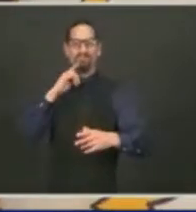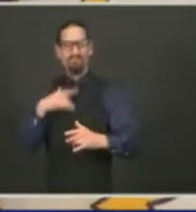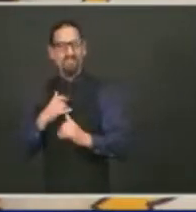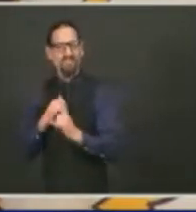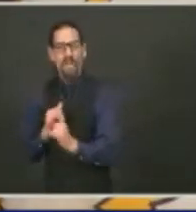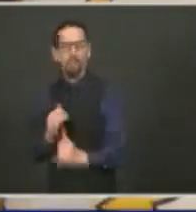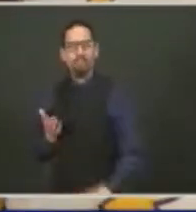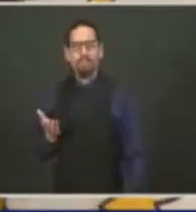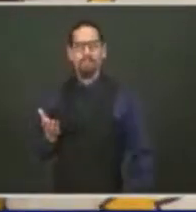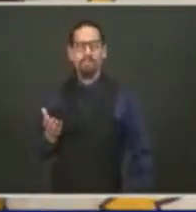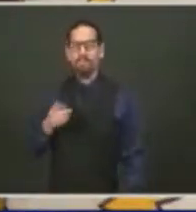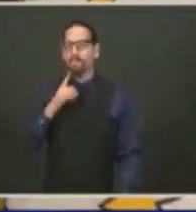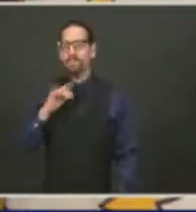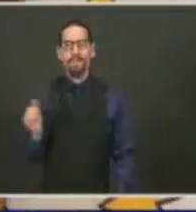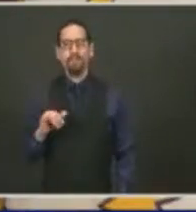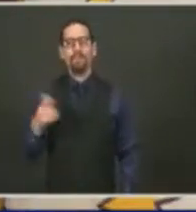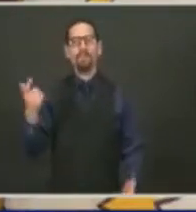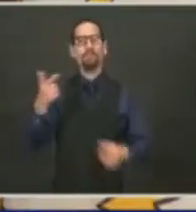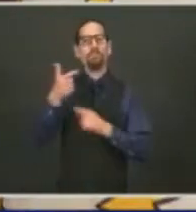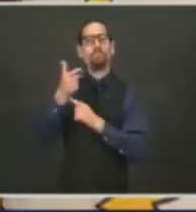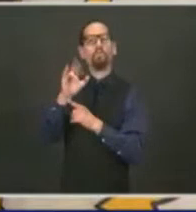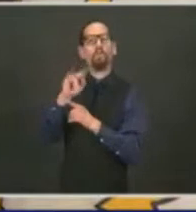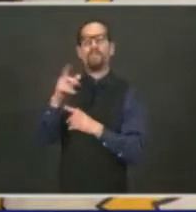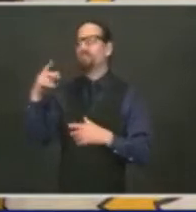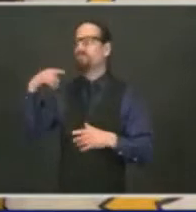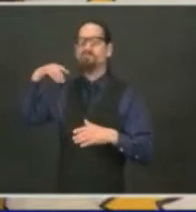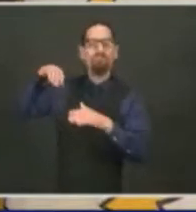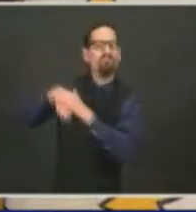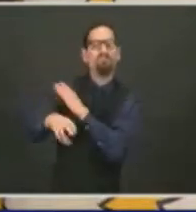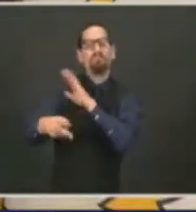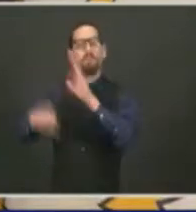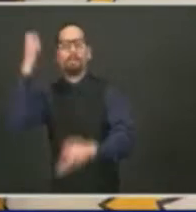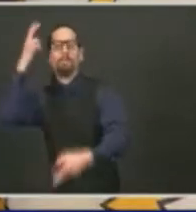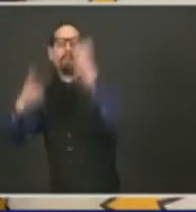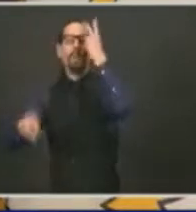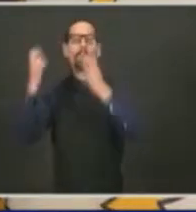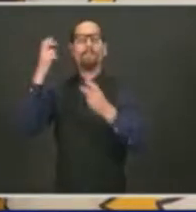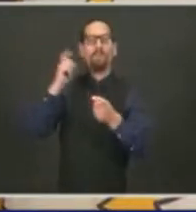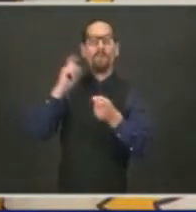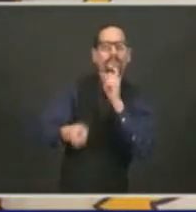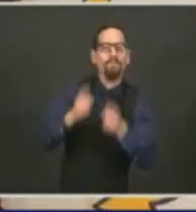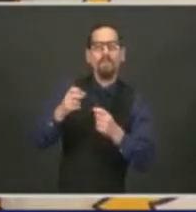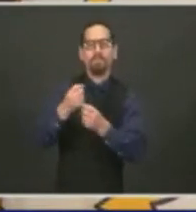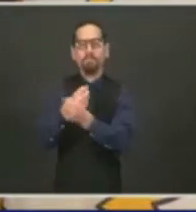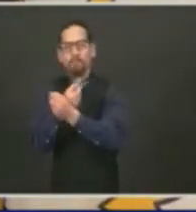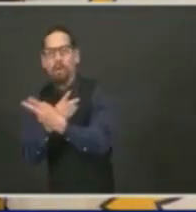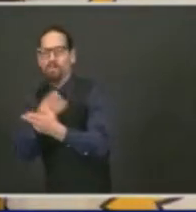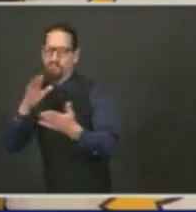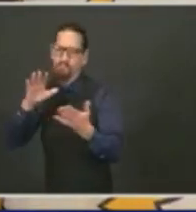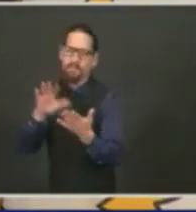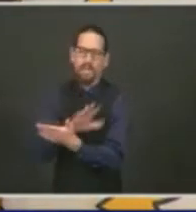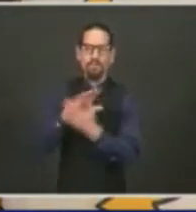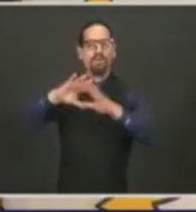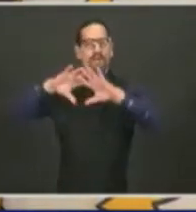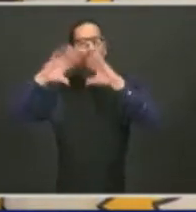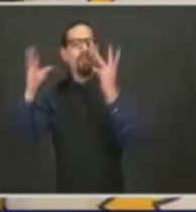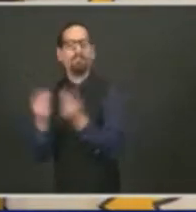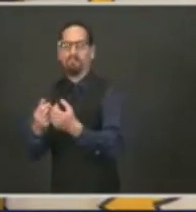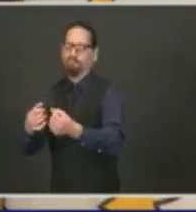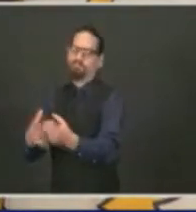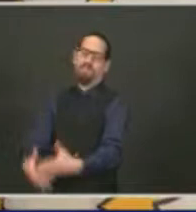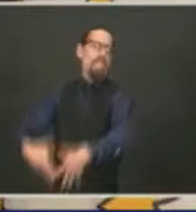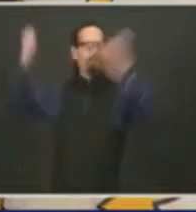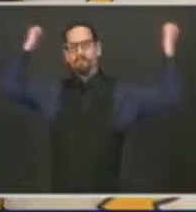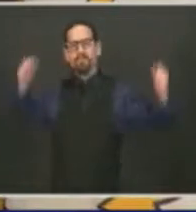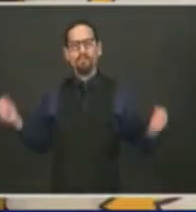even though the Grinch stole their presents, the ribbons, the wrappings, the tags, and the tinsel, the trimmings and the trappings,